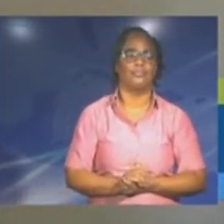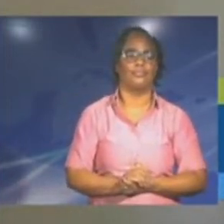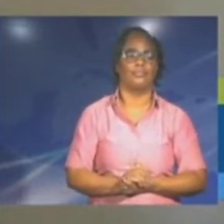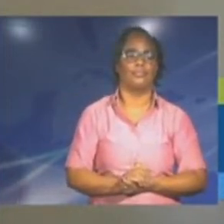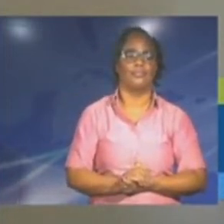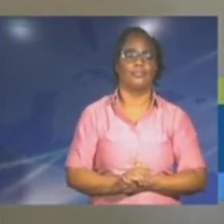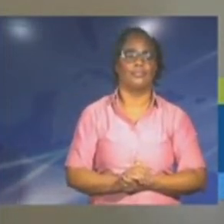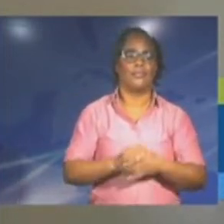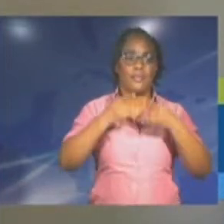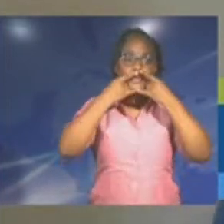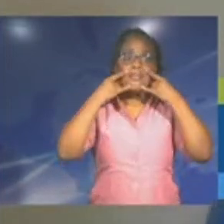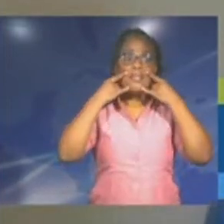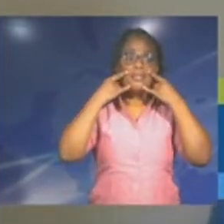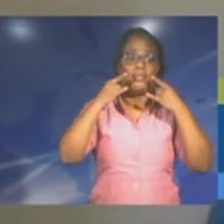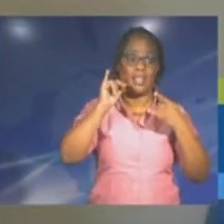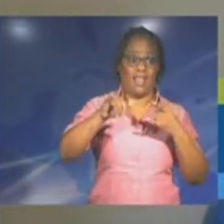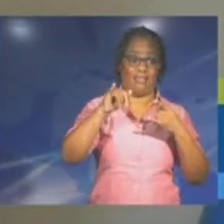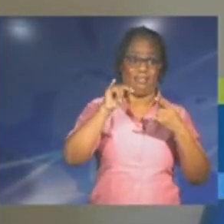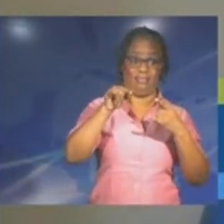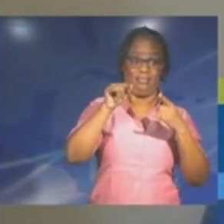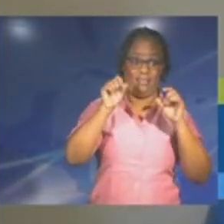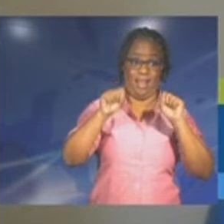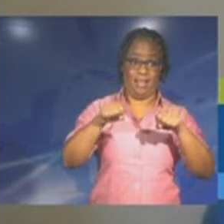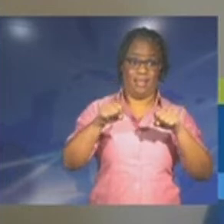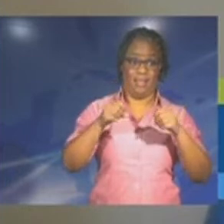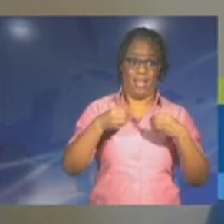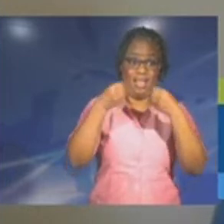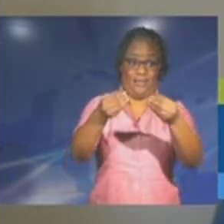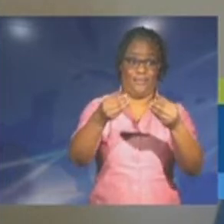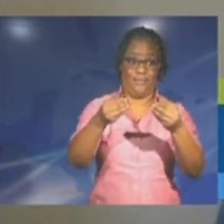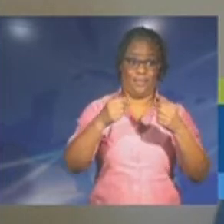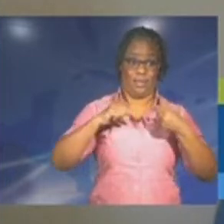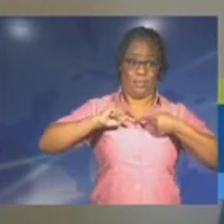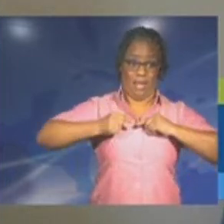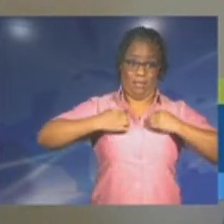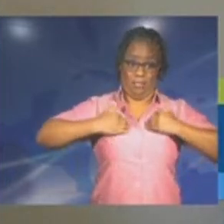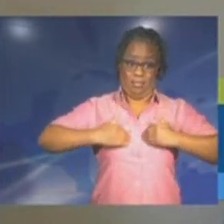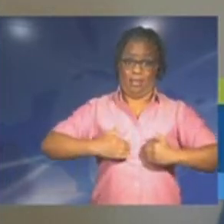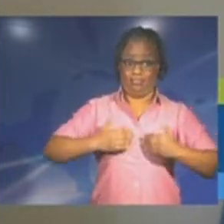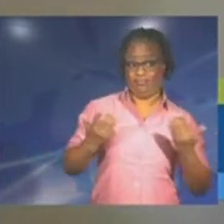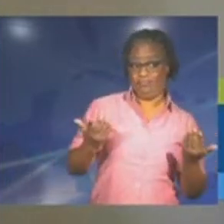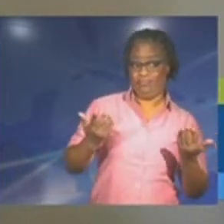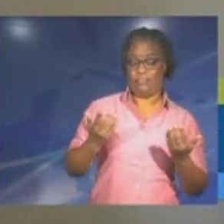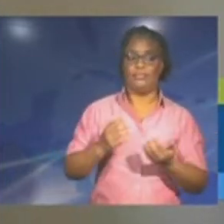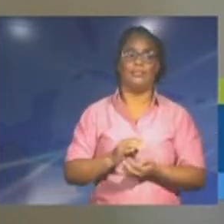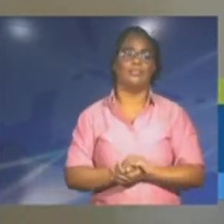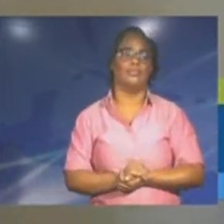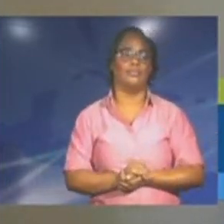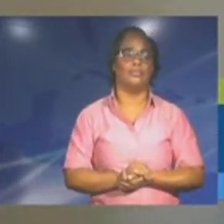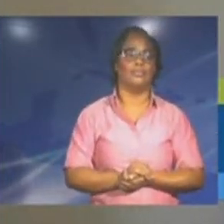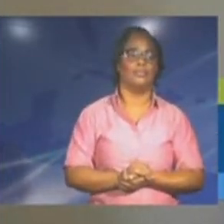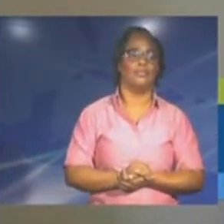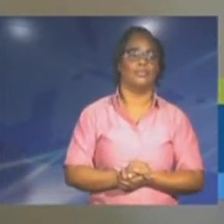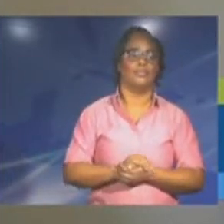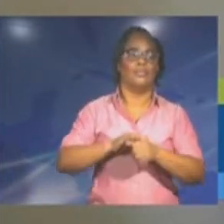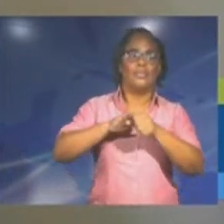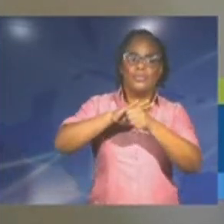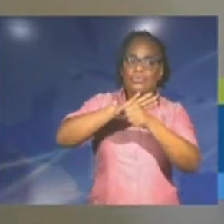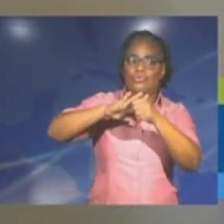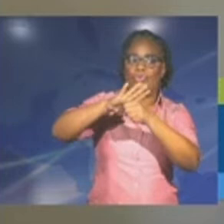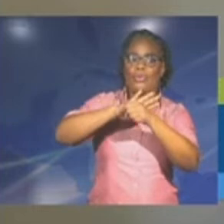to cause harm or injury, and do the COVID public health regulations make provision for